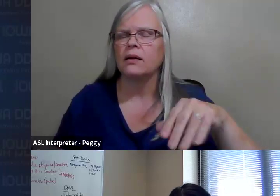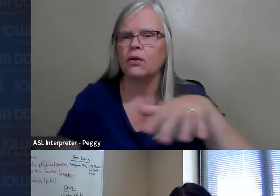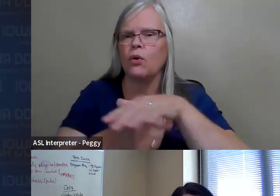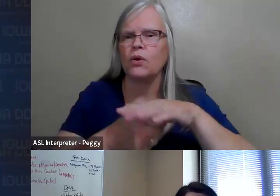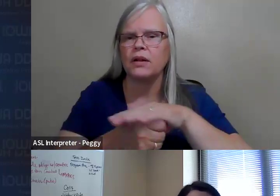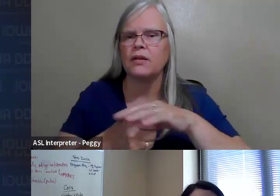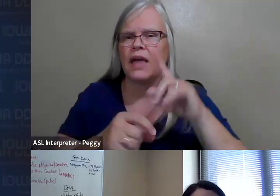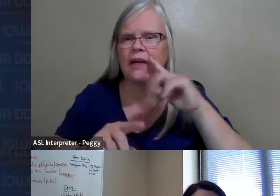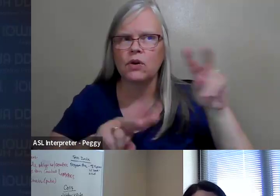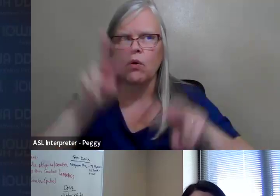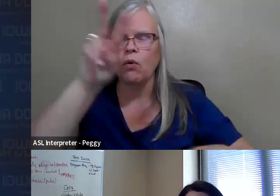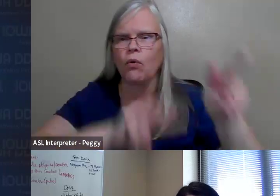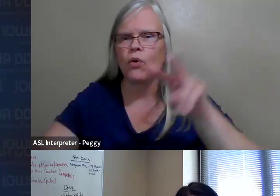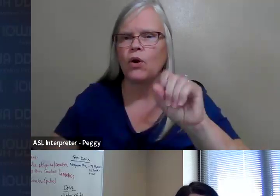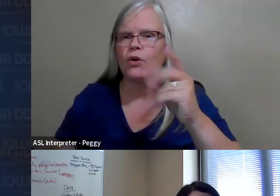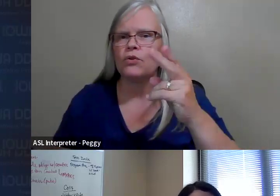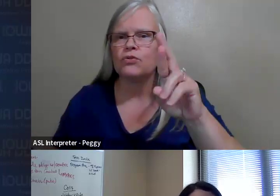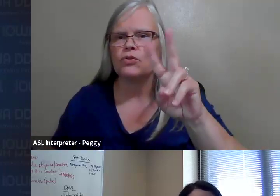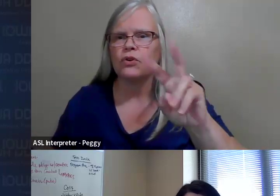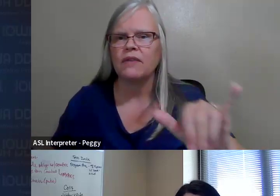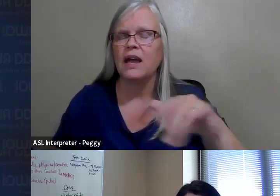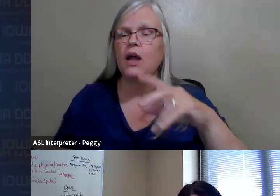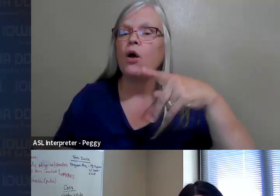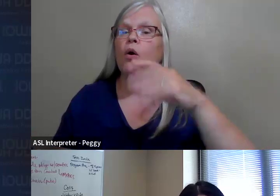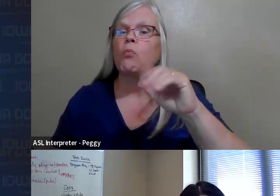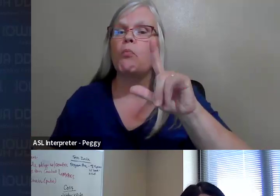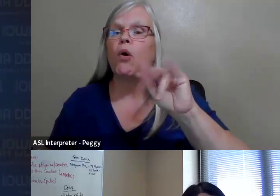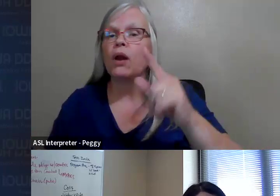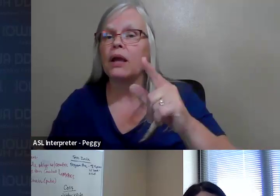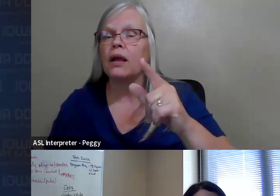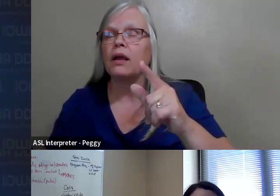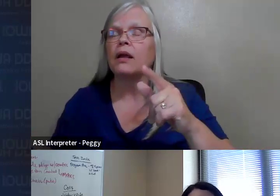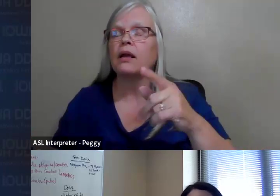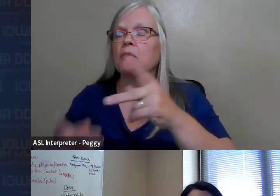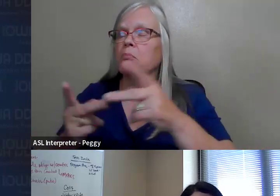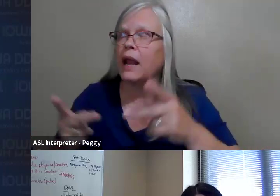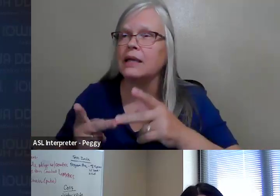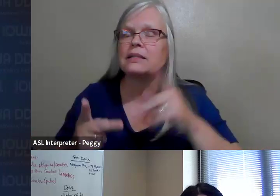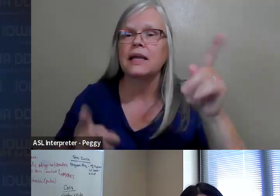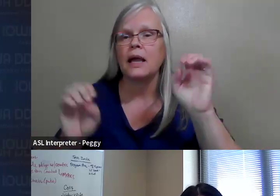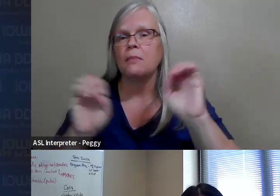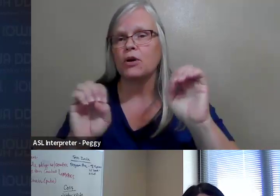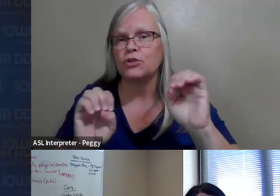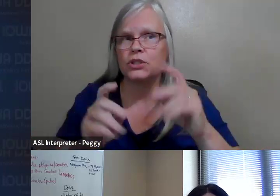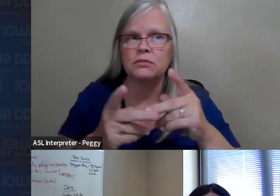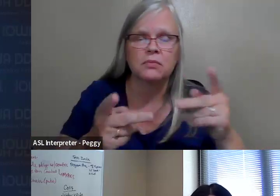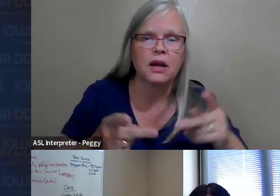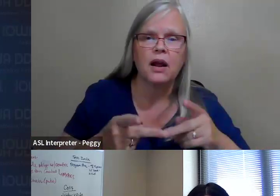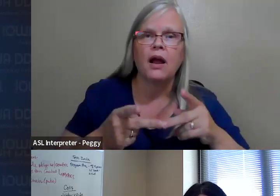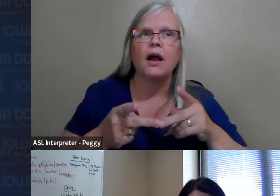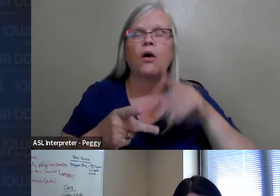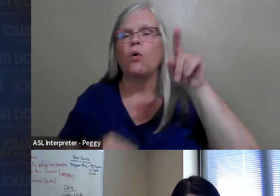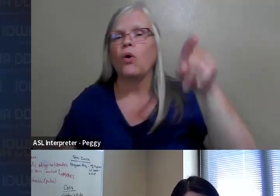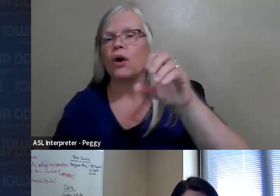polling places, regular polling places, emergency polling places, the satellite locations, and their